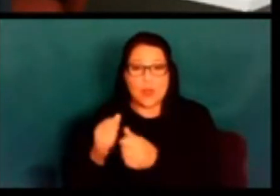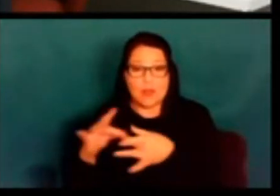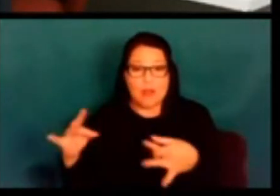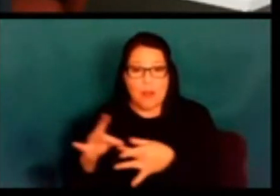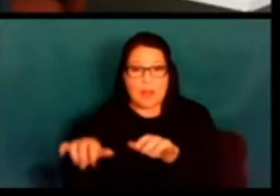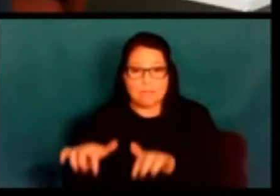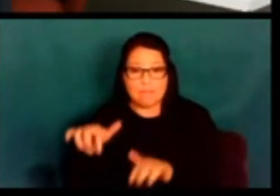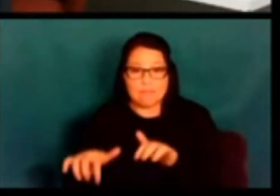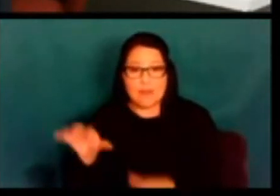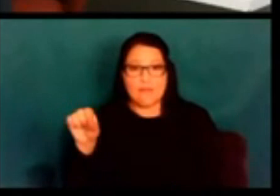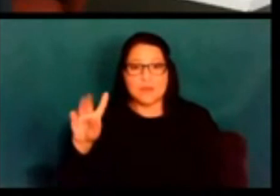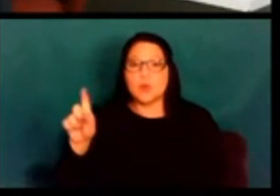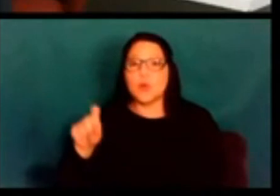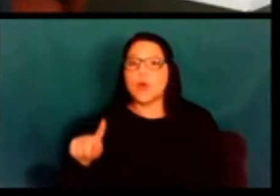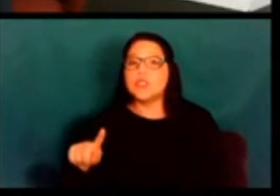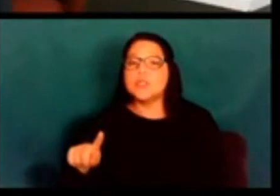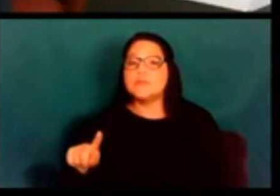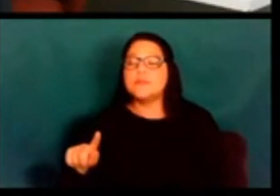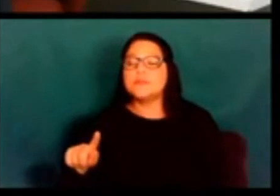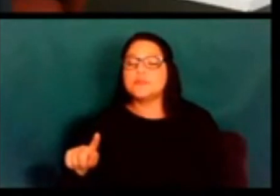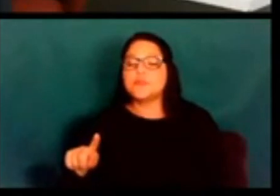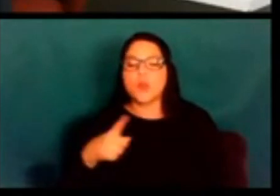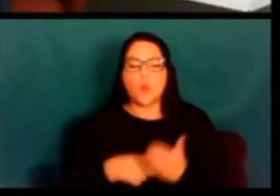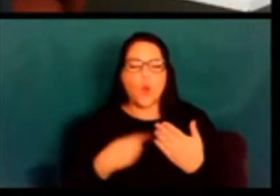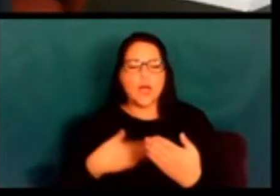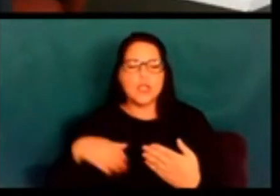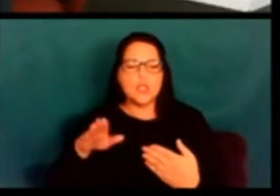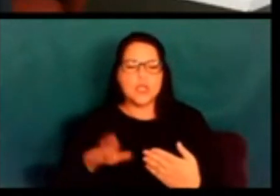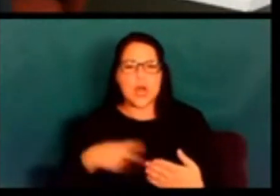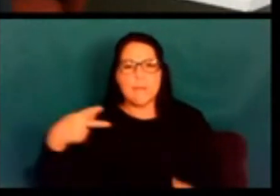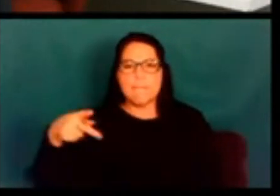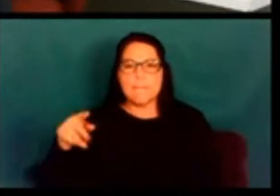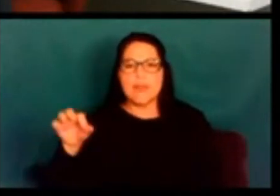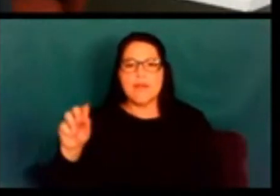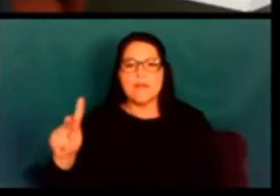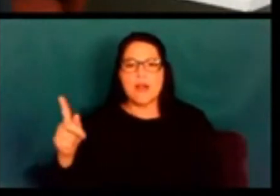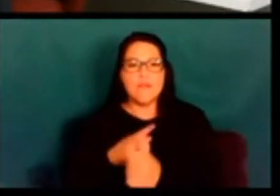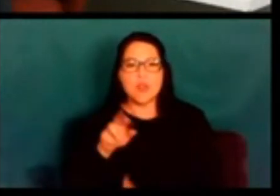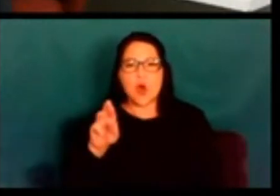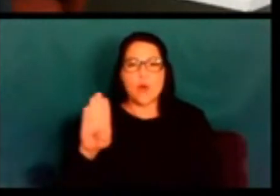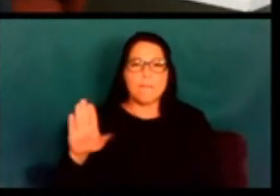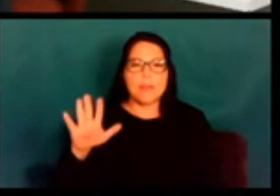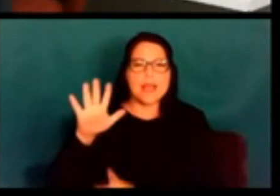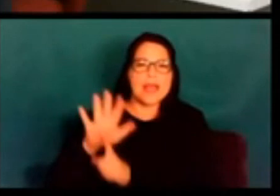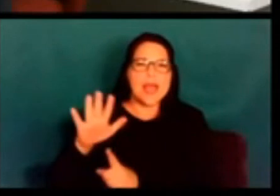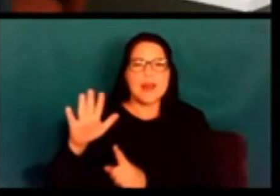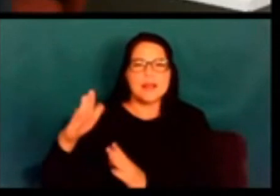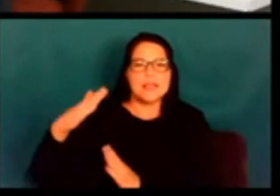The Facebook question is, what song was P-Funk's first R&B hit to top the charts at